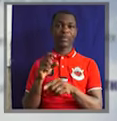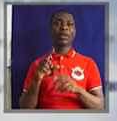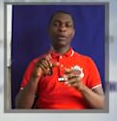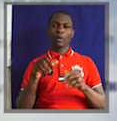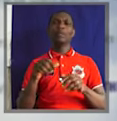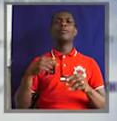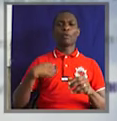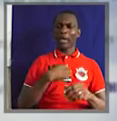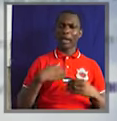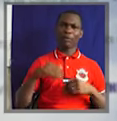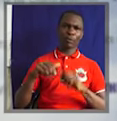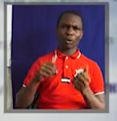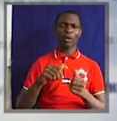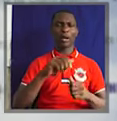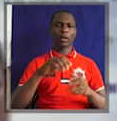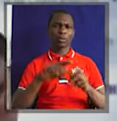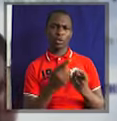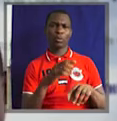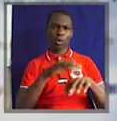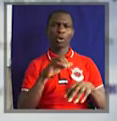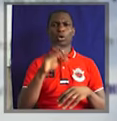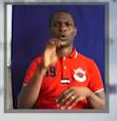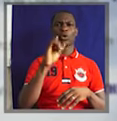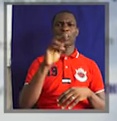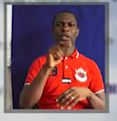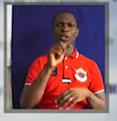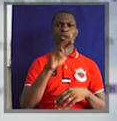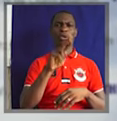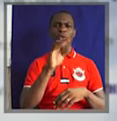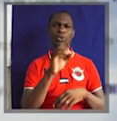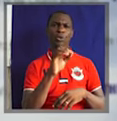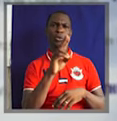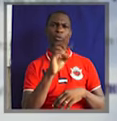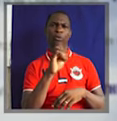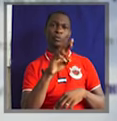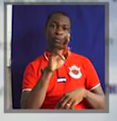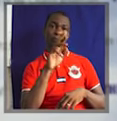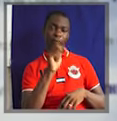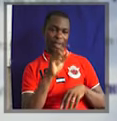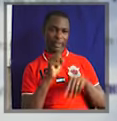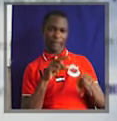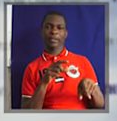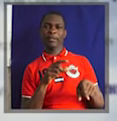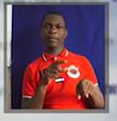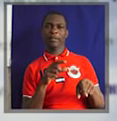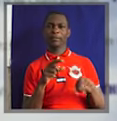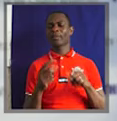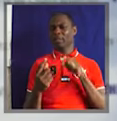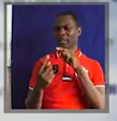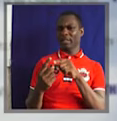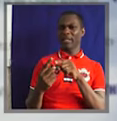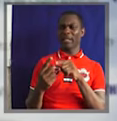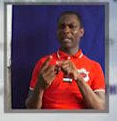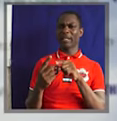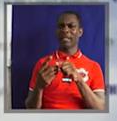ewo ho na through the research the scientific research of Hippocrates ono and we are